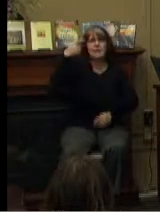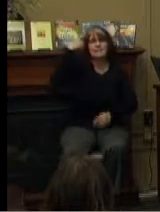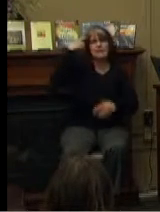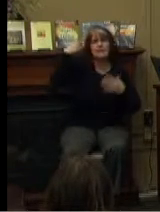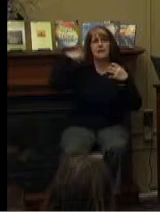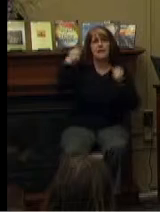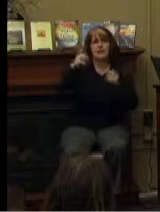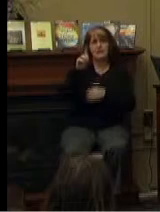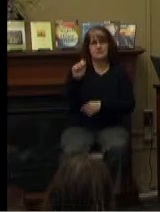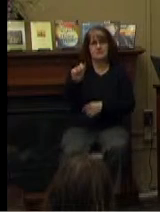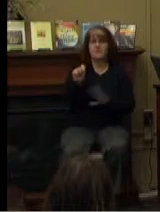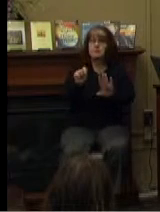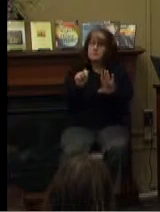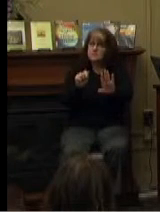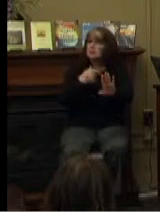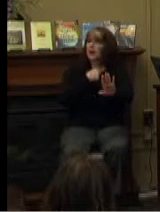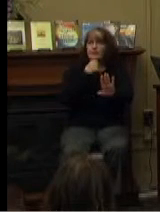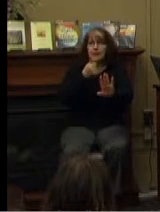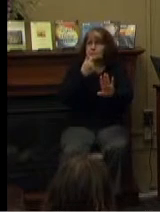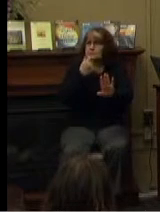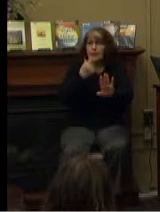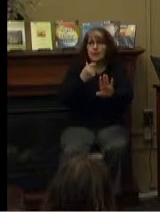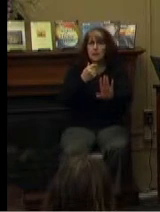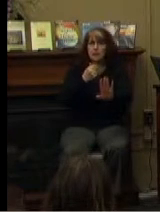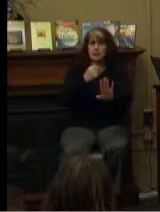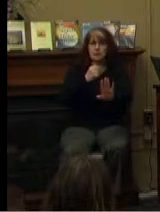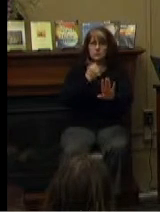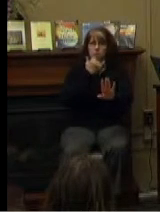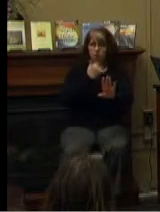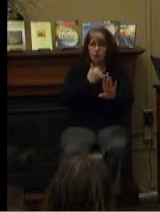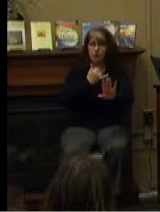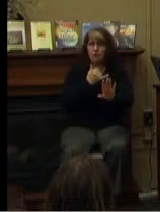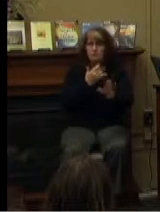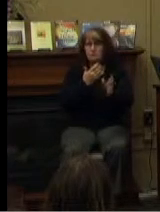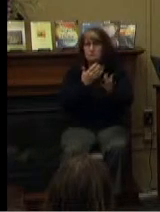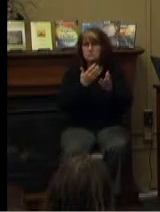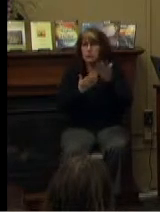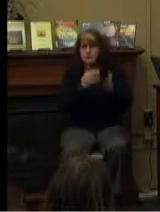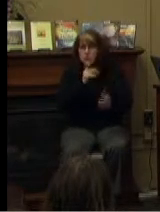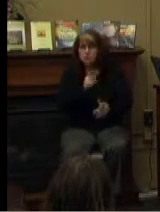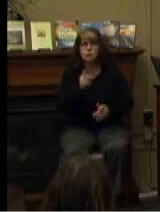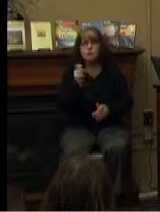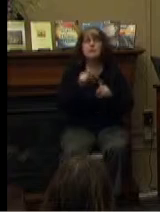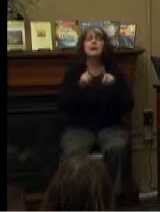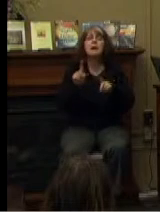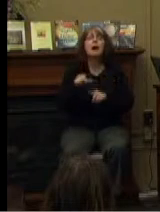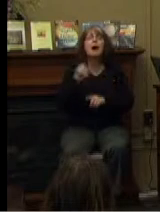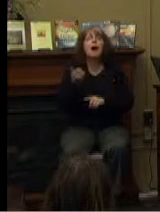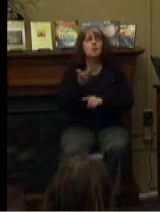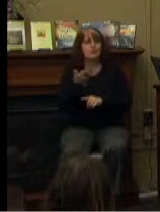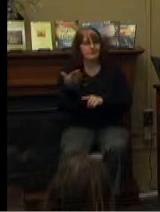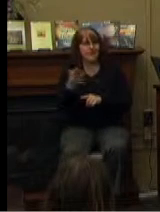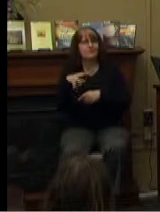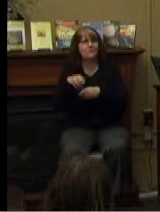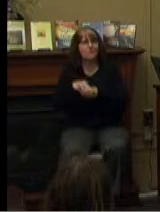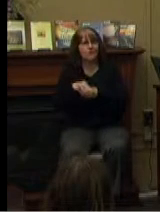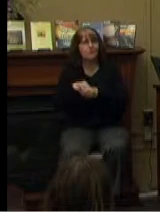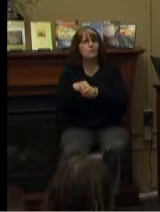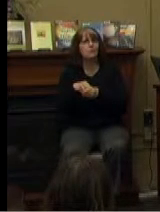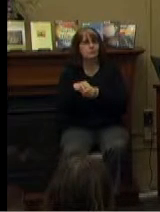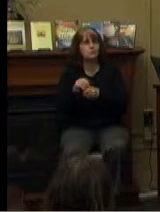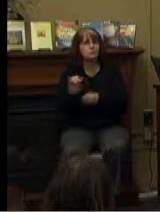disability. And I'm not saying that that is not true, but there are other factors that come into play.